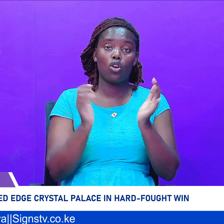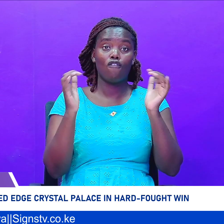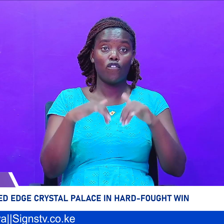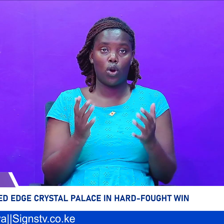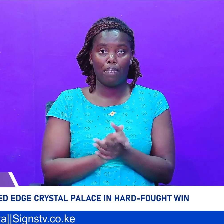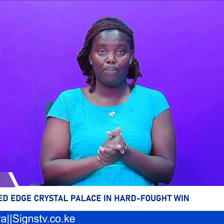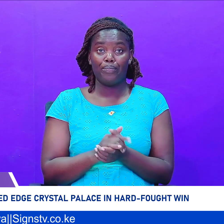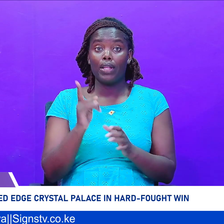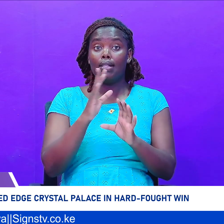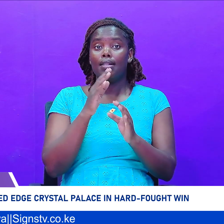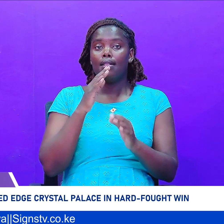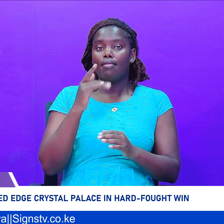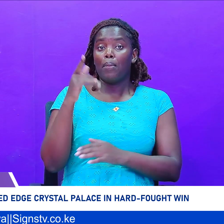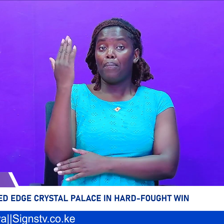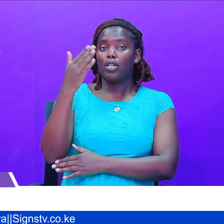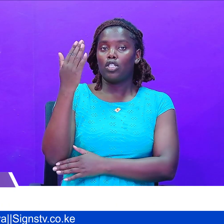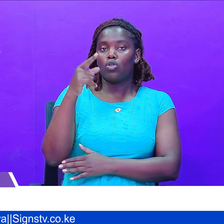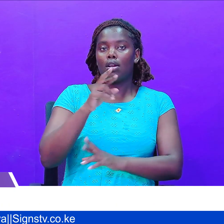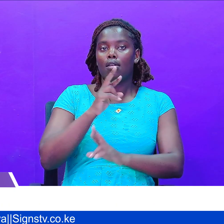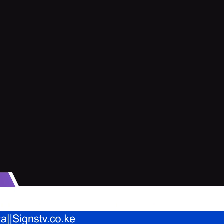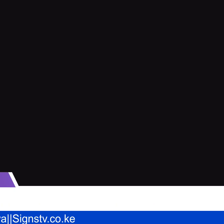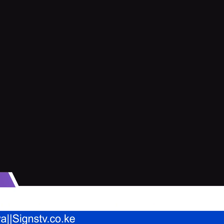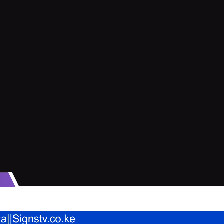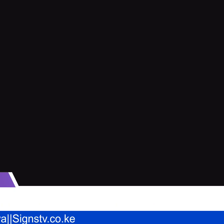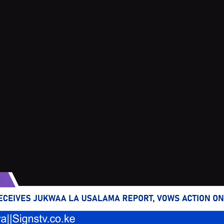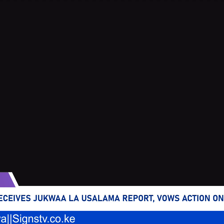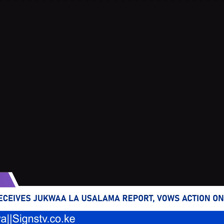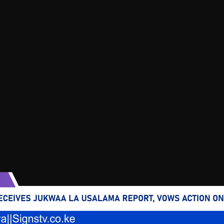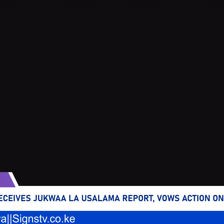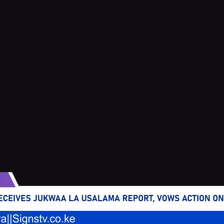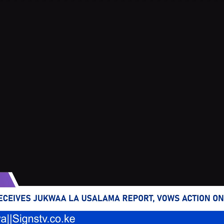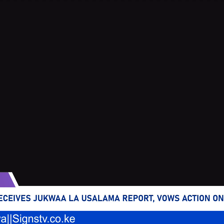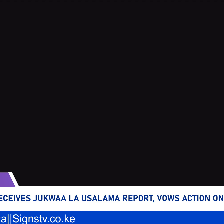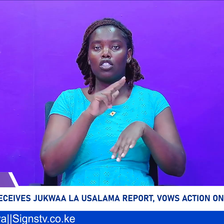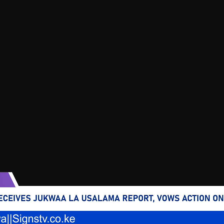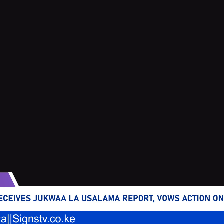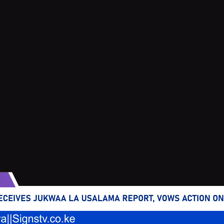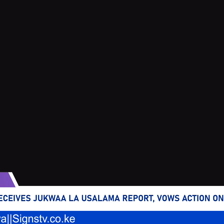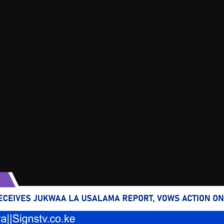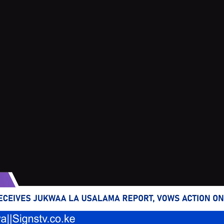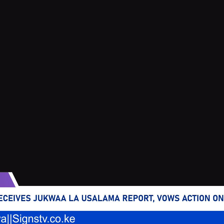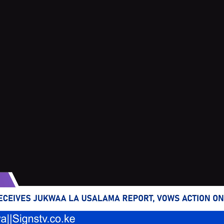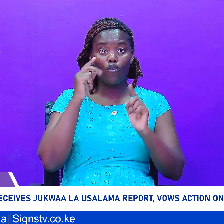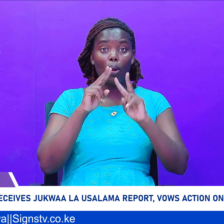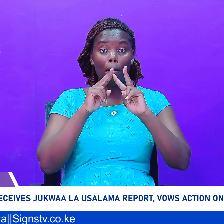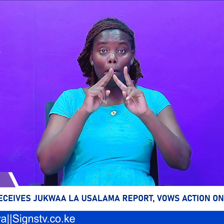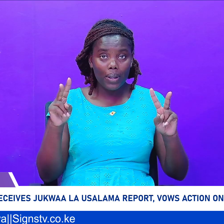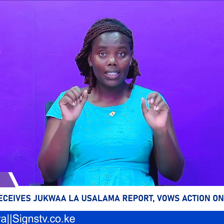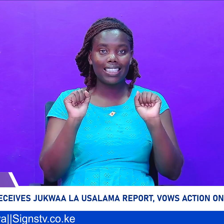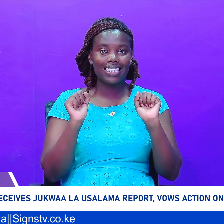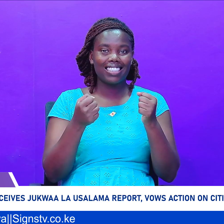The presentation of the report marks the culmination of the nationwide Jukwaa La Usalama Safety Platform